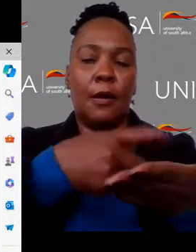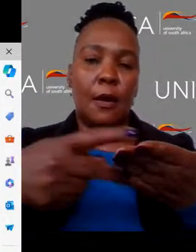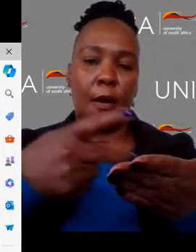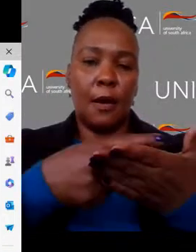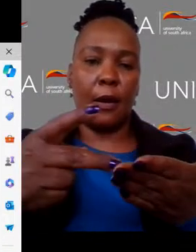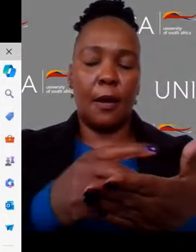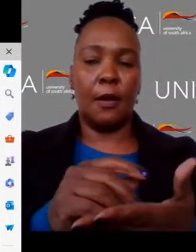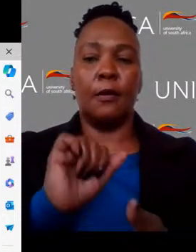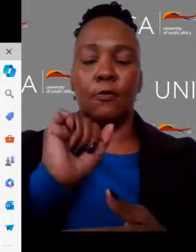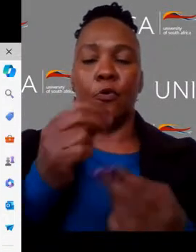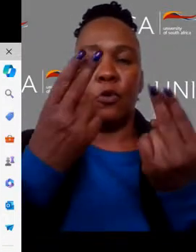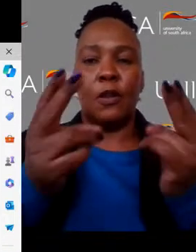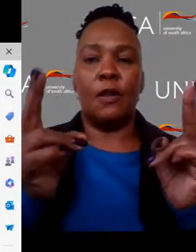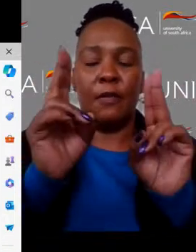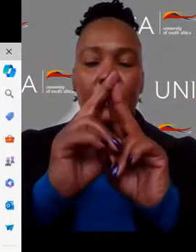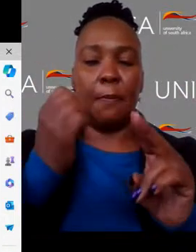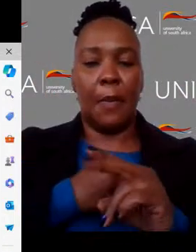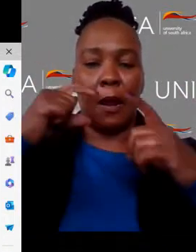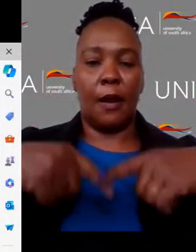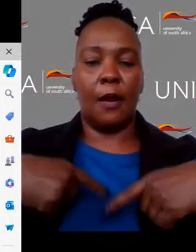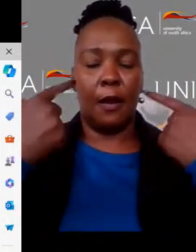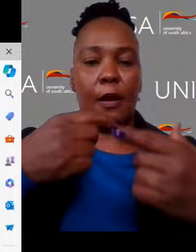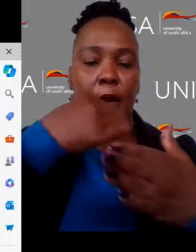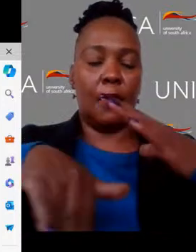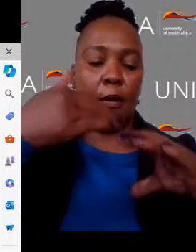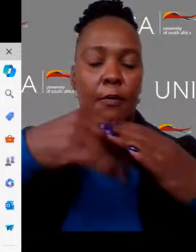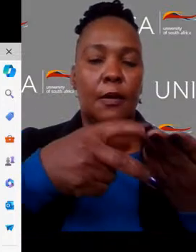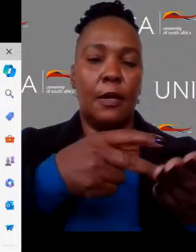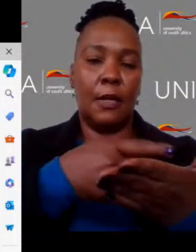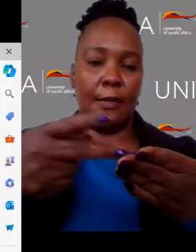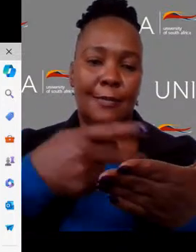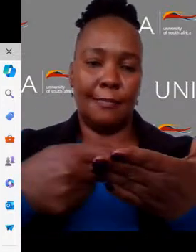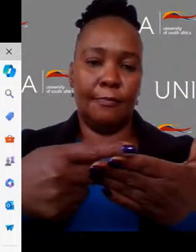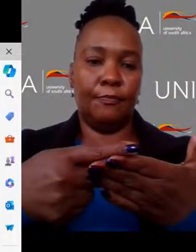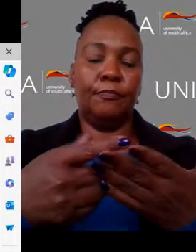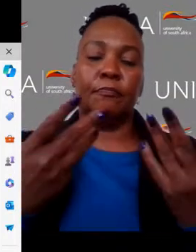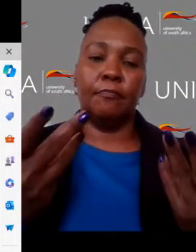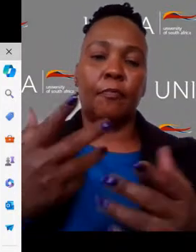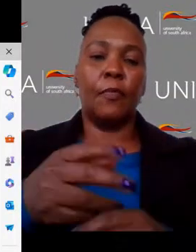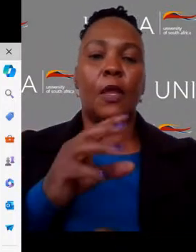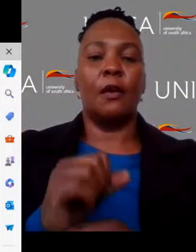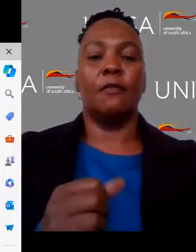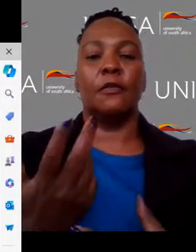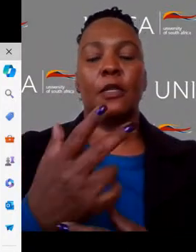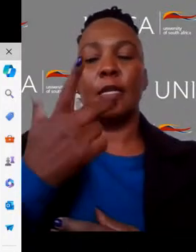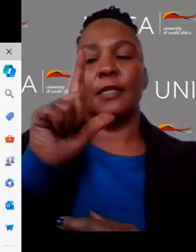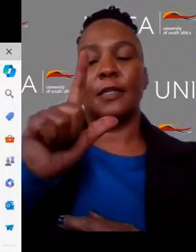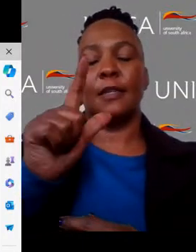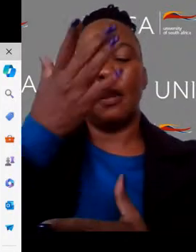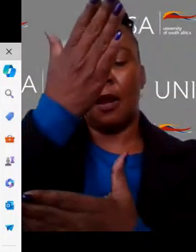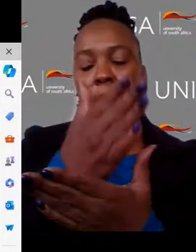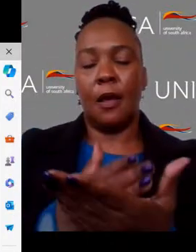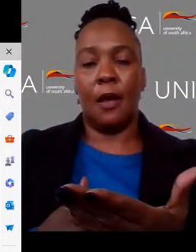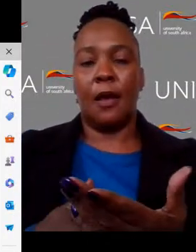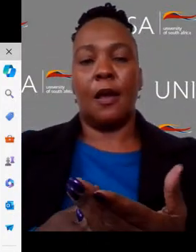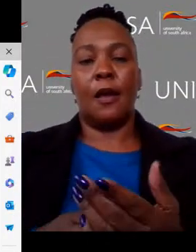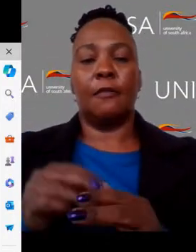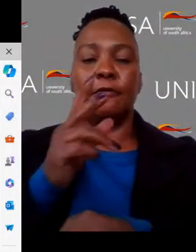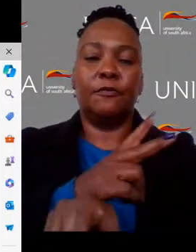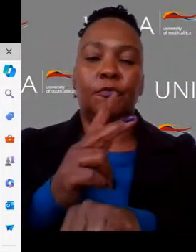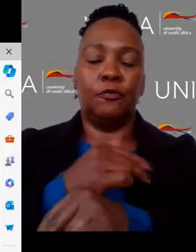is your UNISA MyLife email address. Then we have a 7.5-minute video here that you can